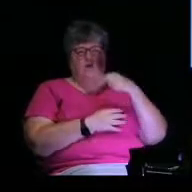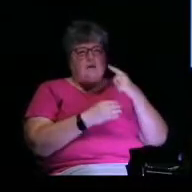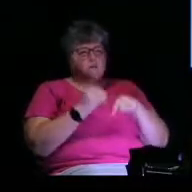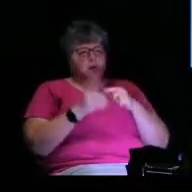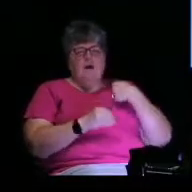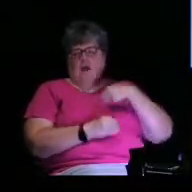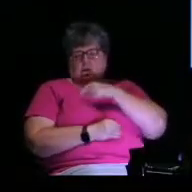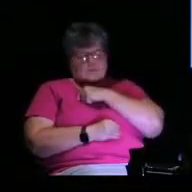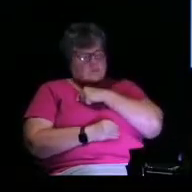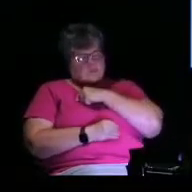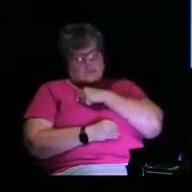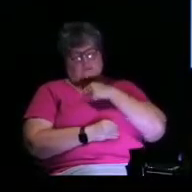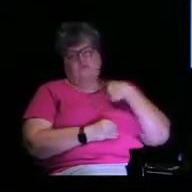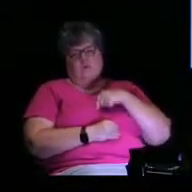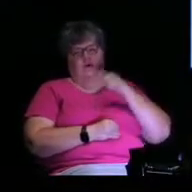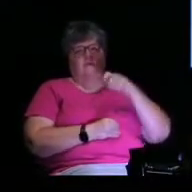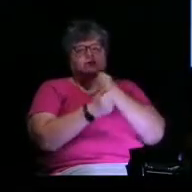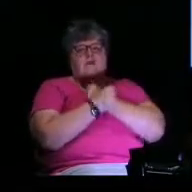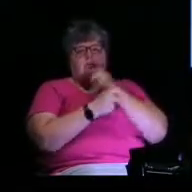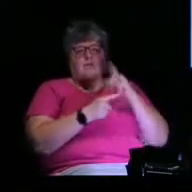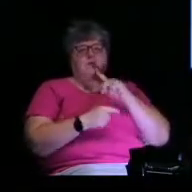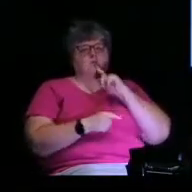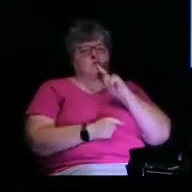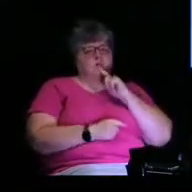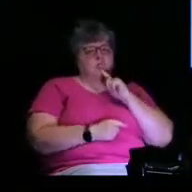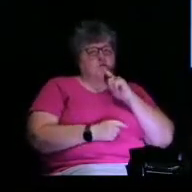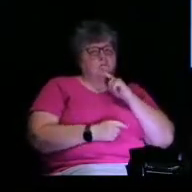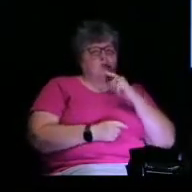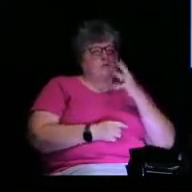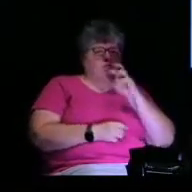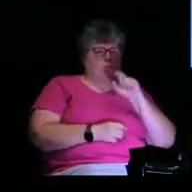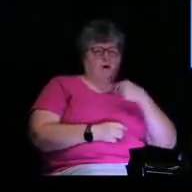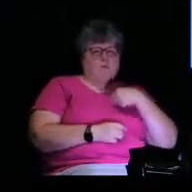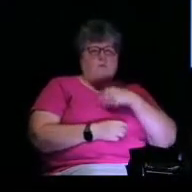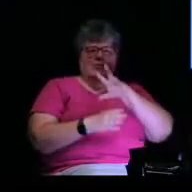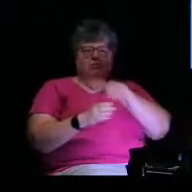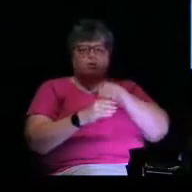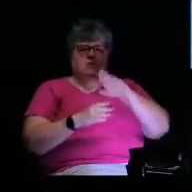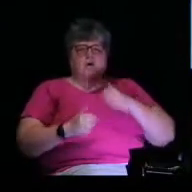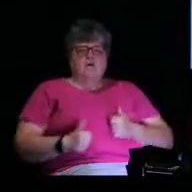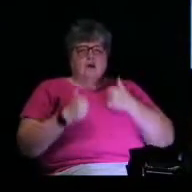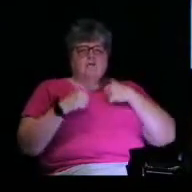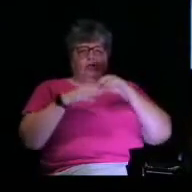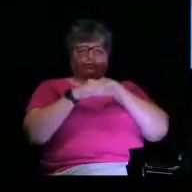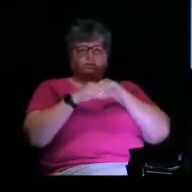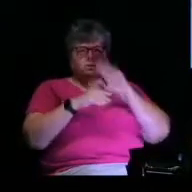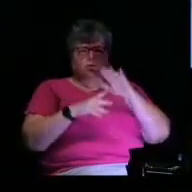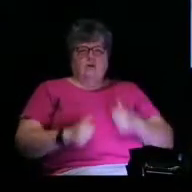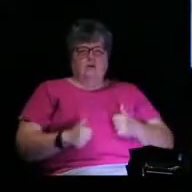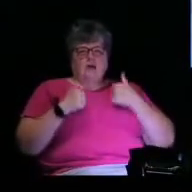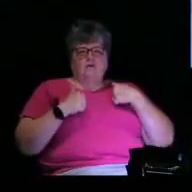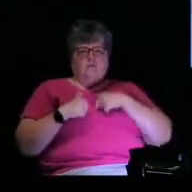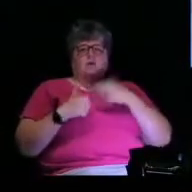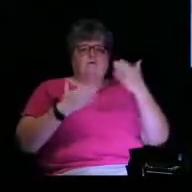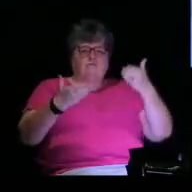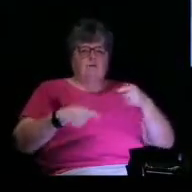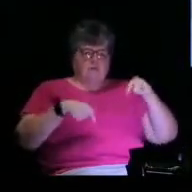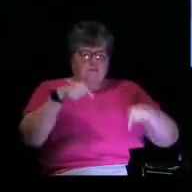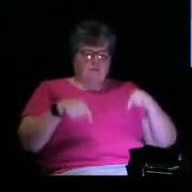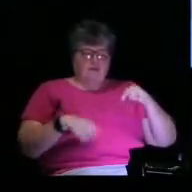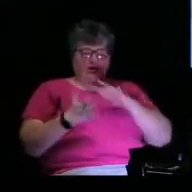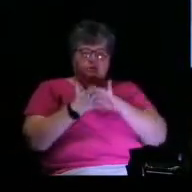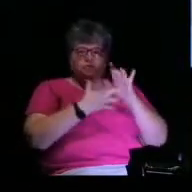us, all right? We got to love people really, really well, okay? So we're invested in their lives, we're involved in their lives, and we're inviting them to the feet of Jesus Christ because he has the power to